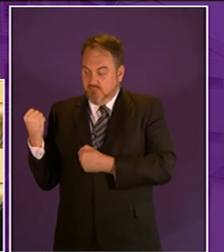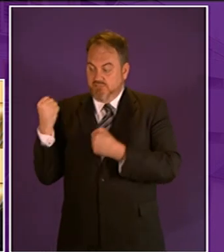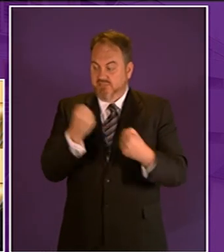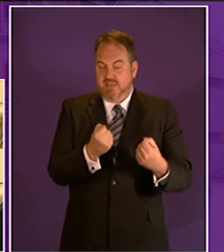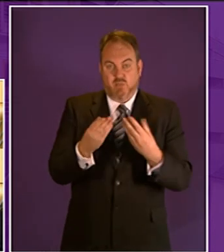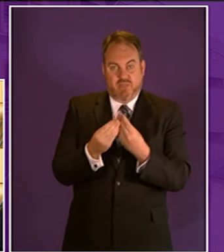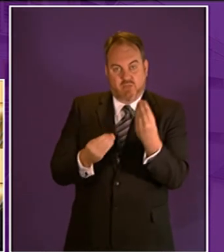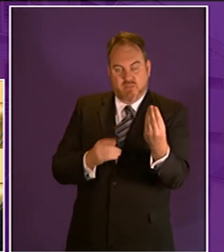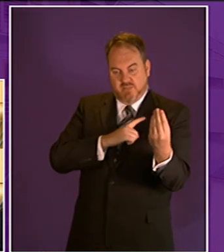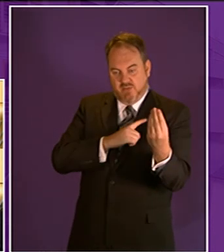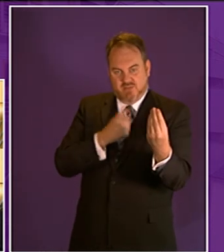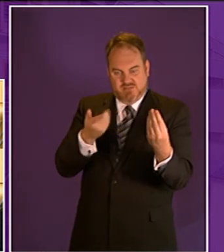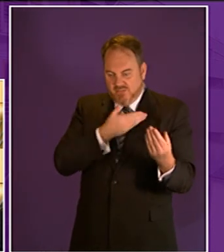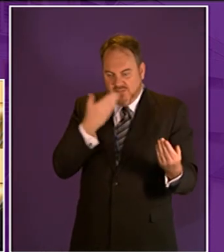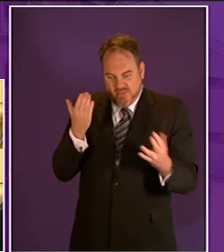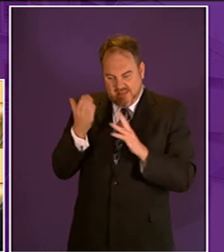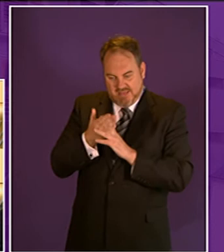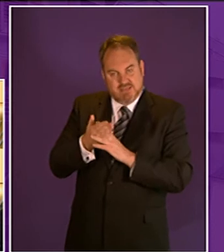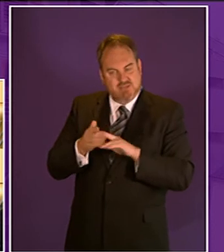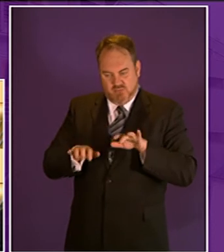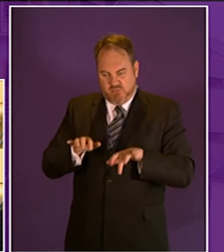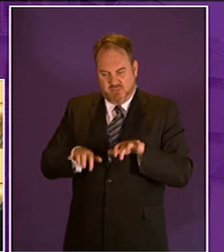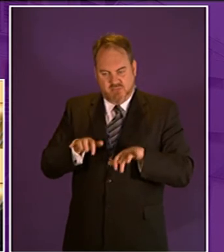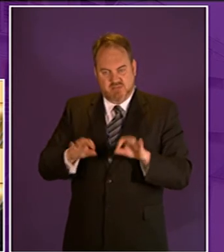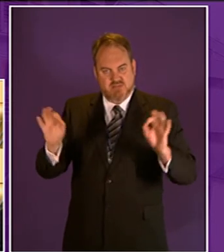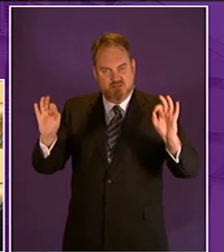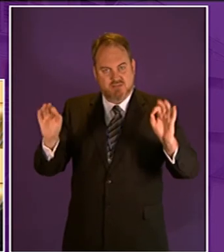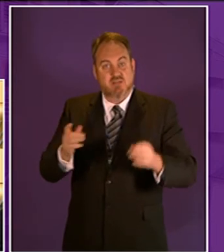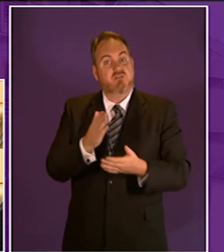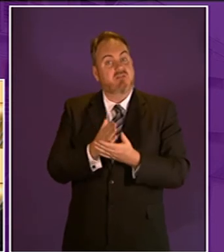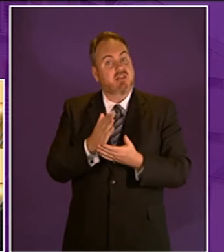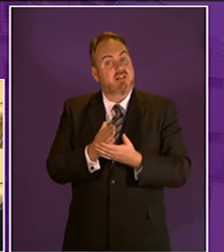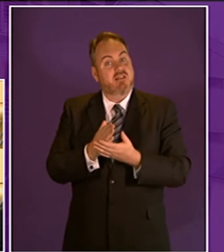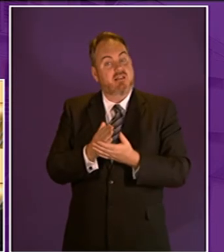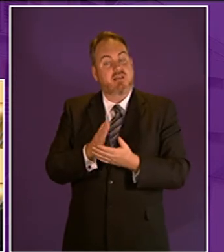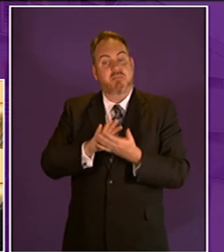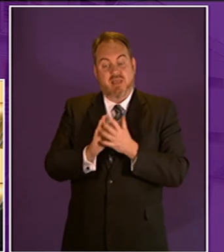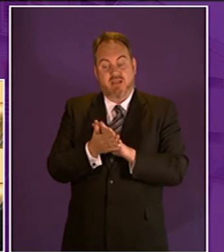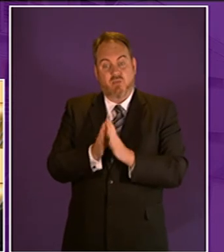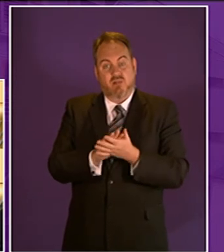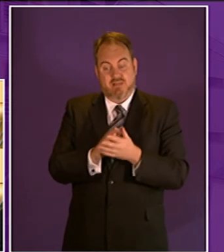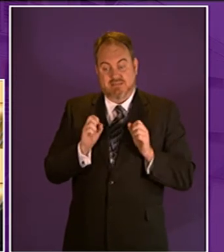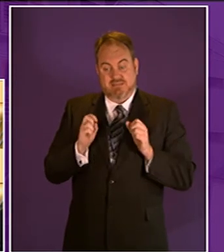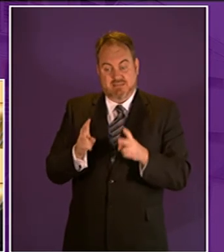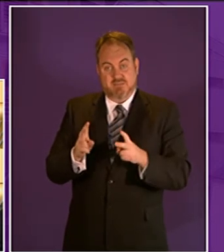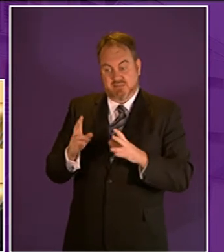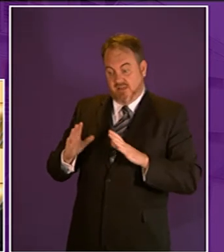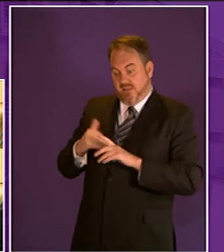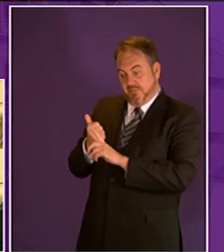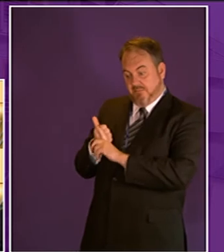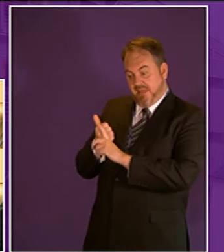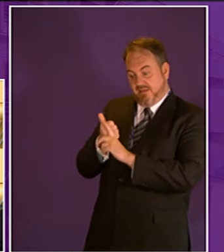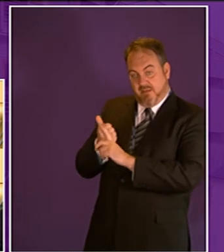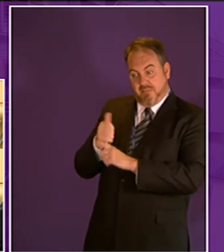manual systems. I should say that the manual systems that kicked in were manual systems that are there ready to use should an